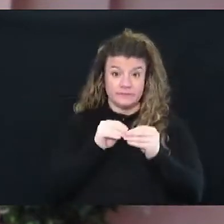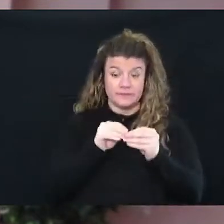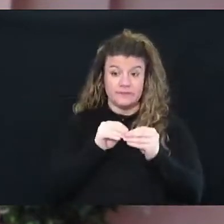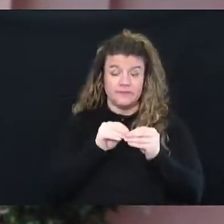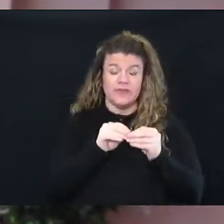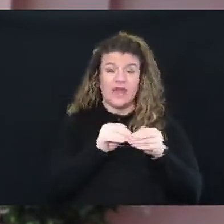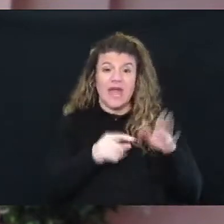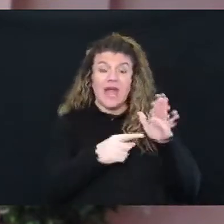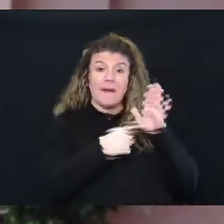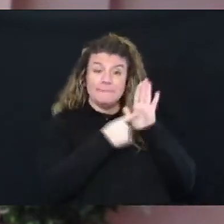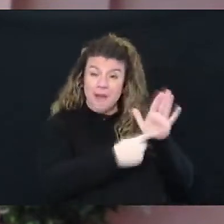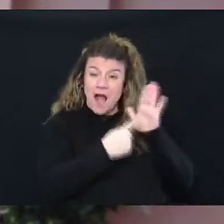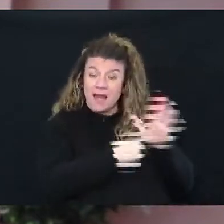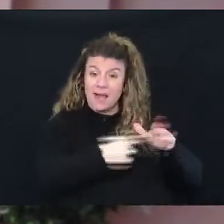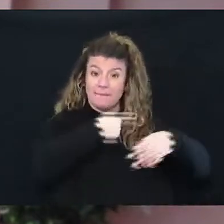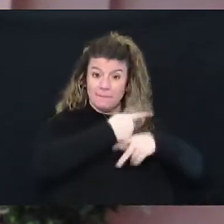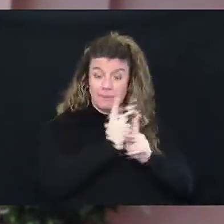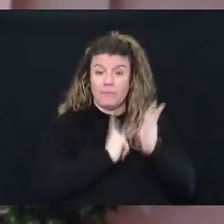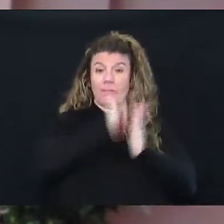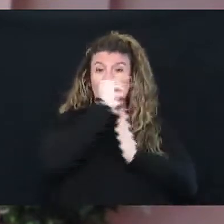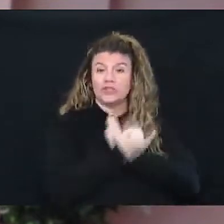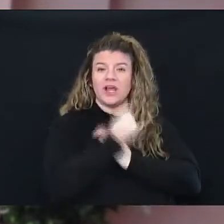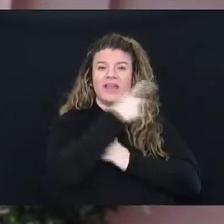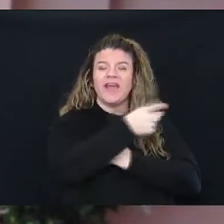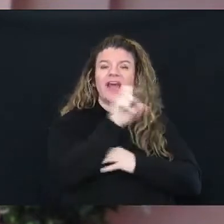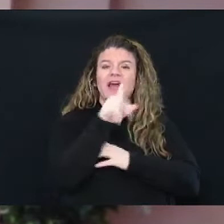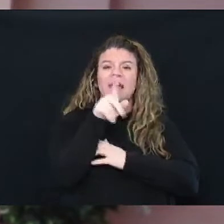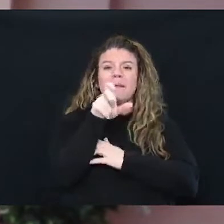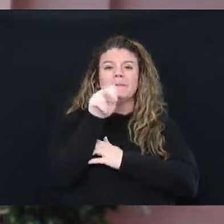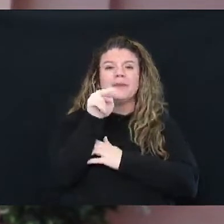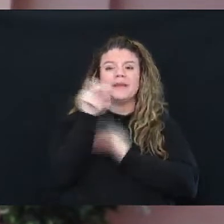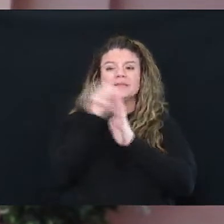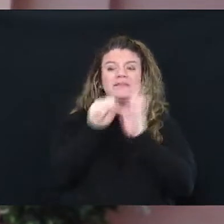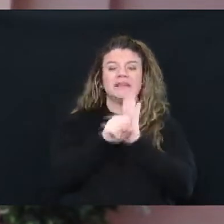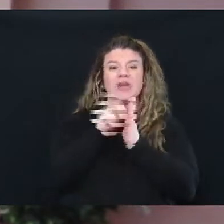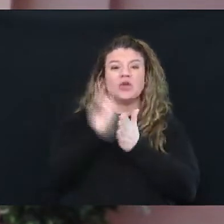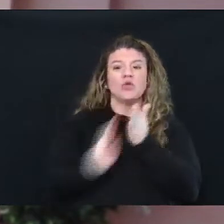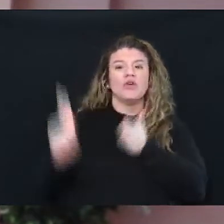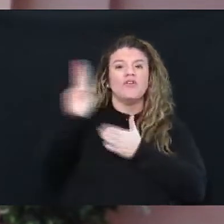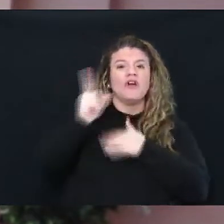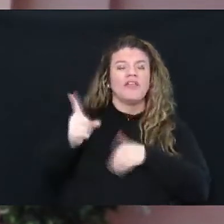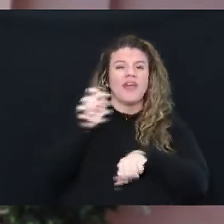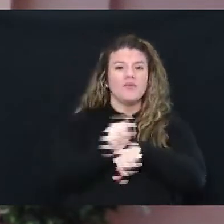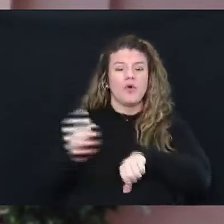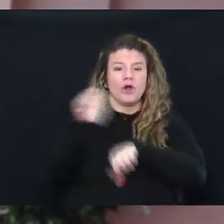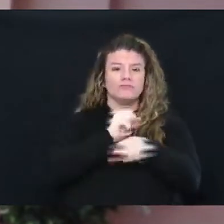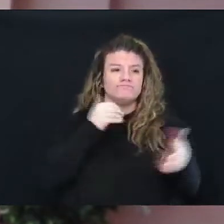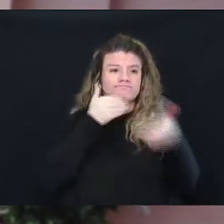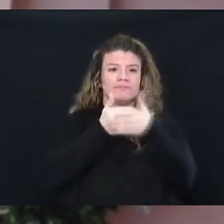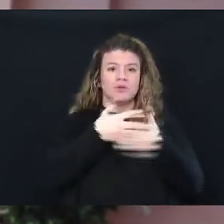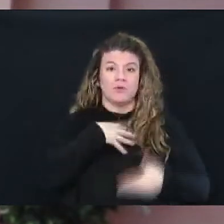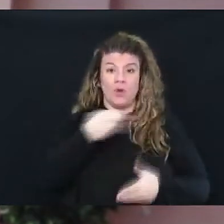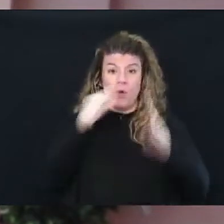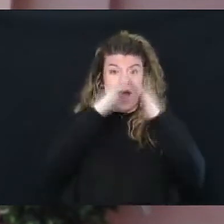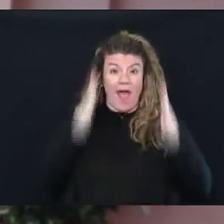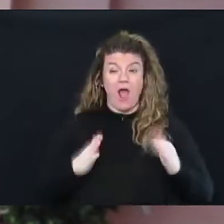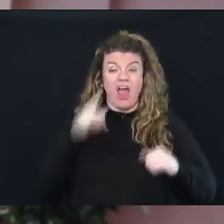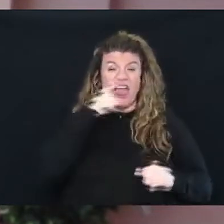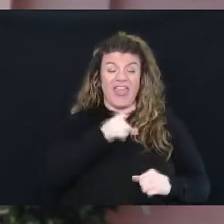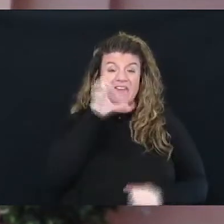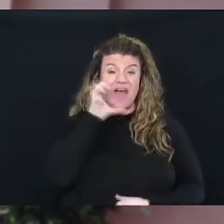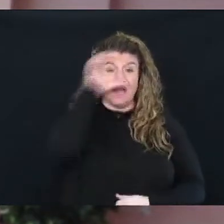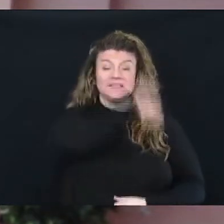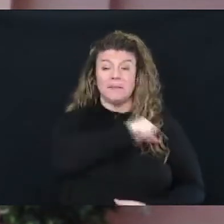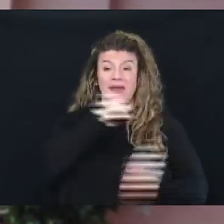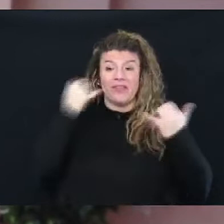modeling project at Penn State University that works closely with the White House has estimated at the current